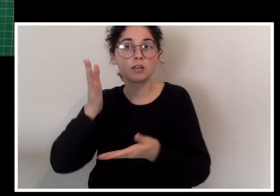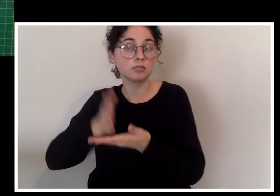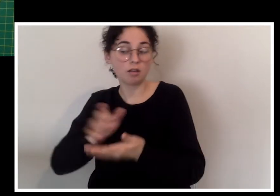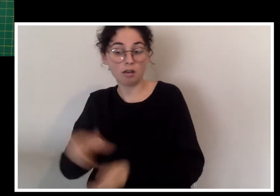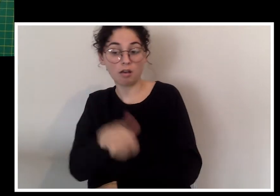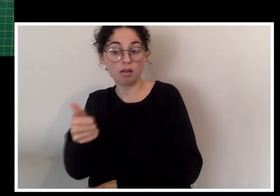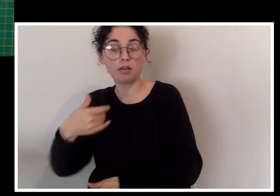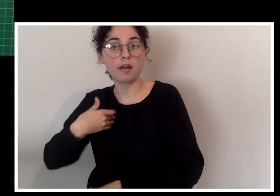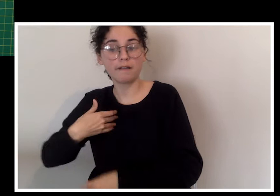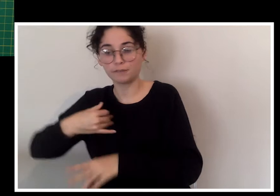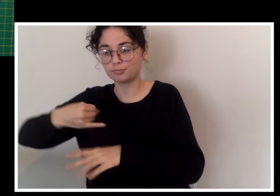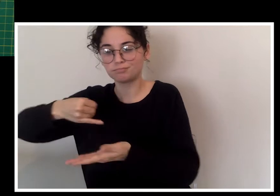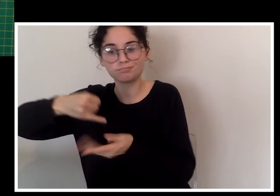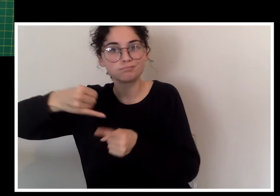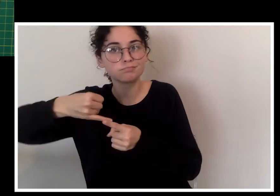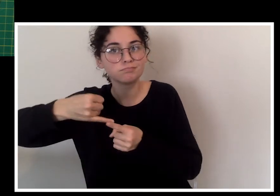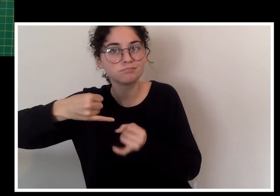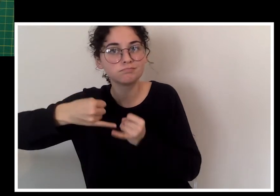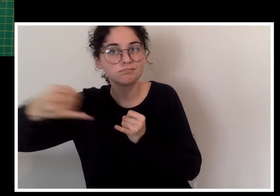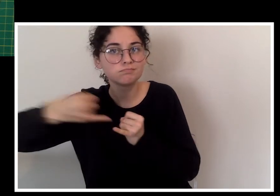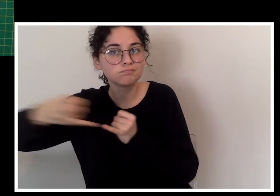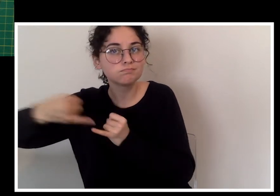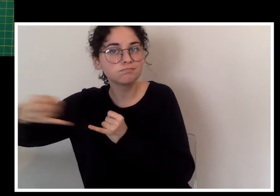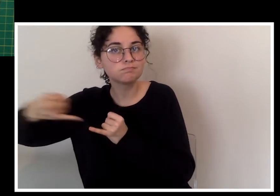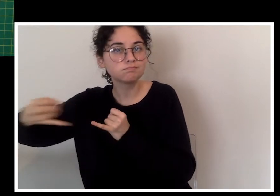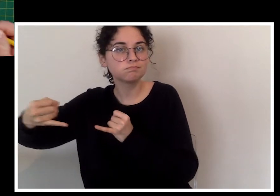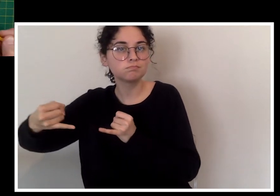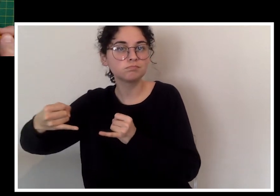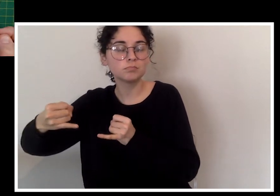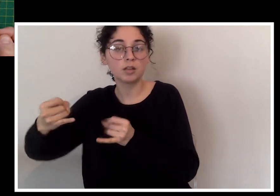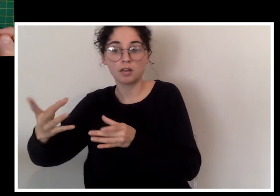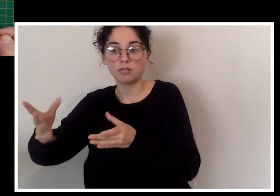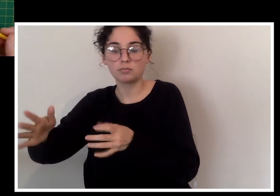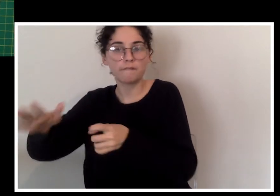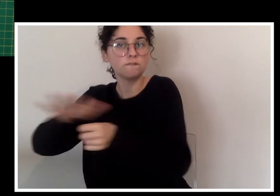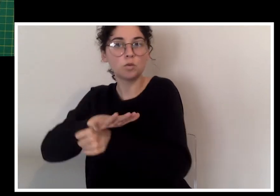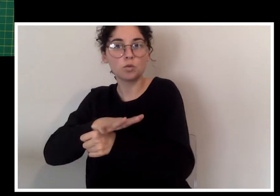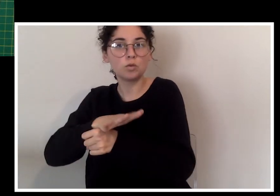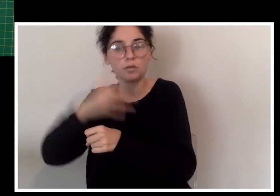vertical lines filling up all this positive space inside the pair of scissors.